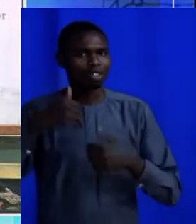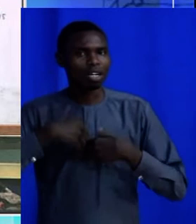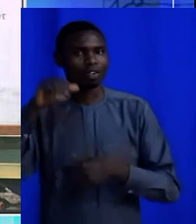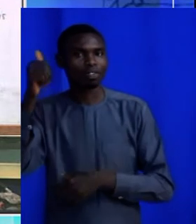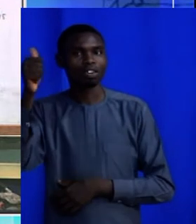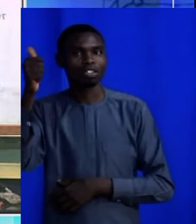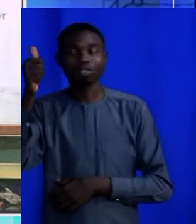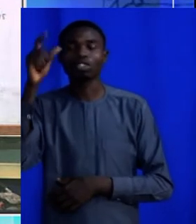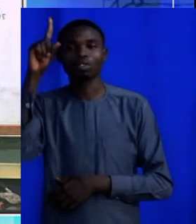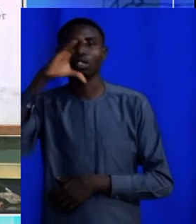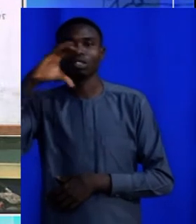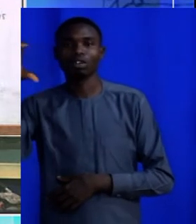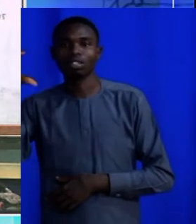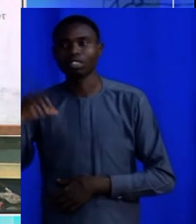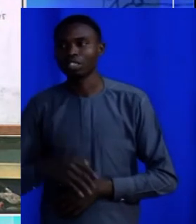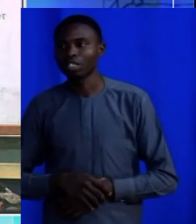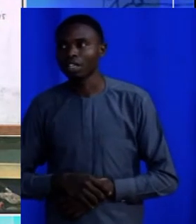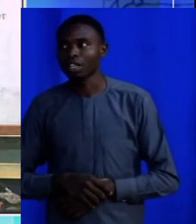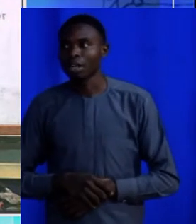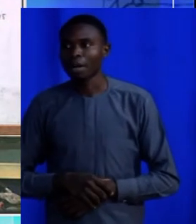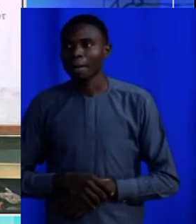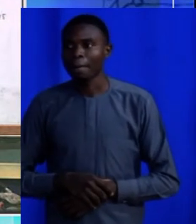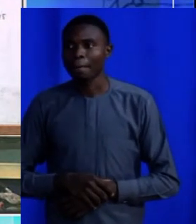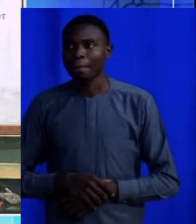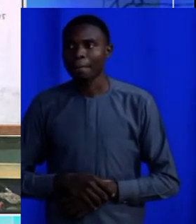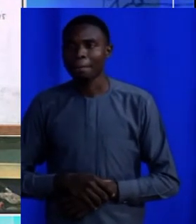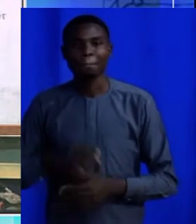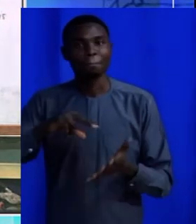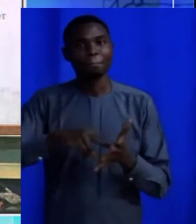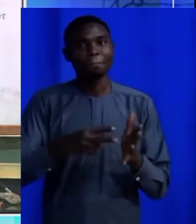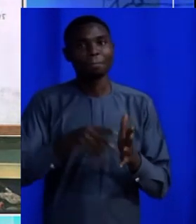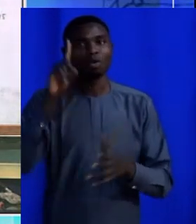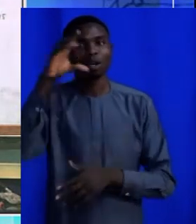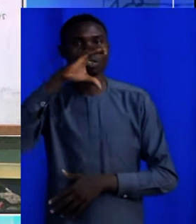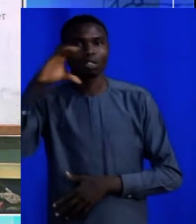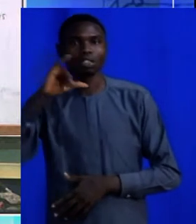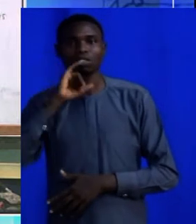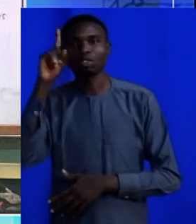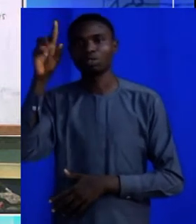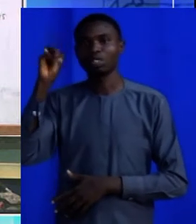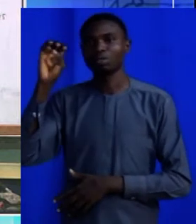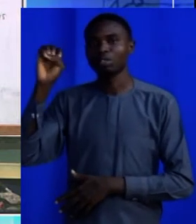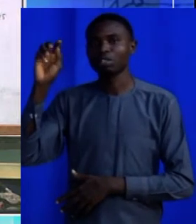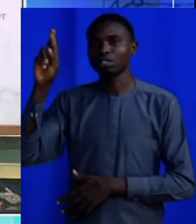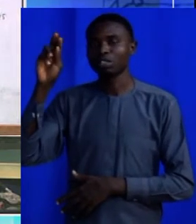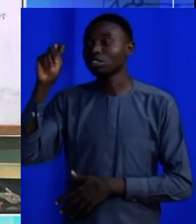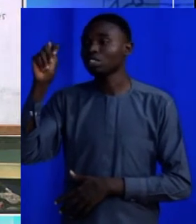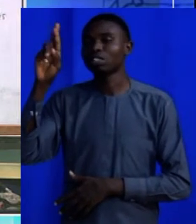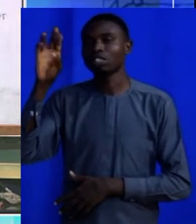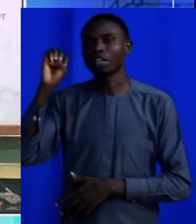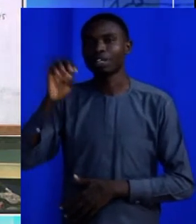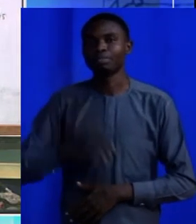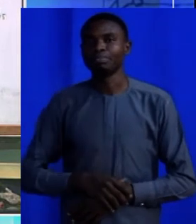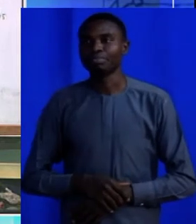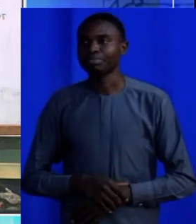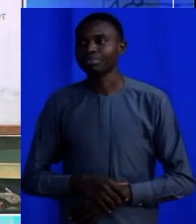corn, maize, wheat, and so on, and even legumes, vegetables. We use